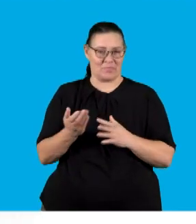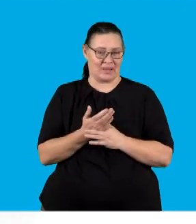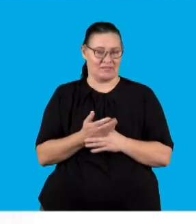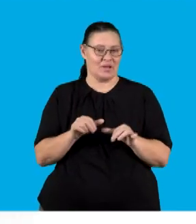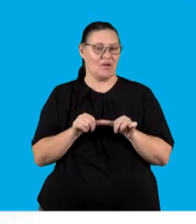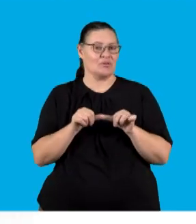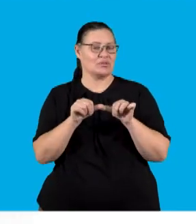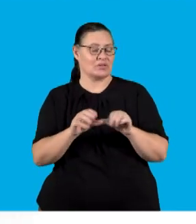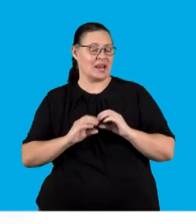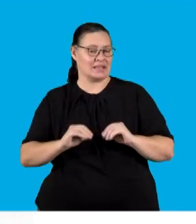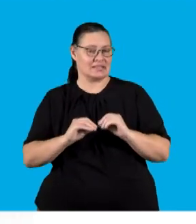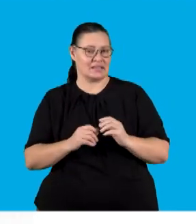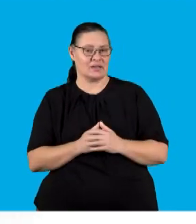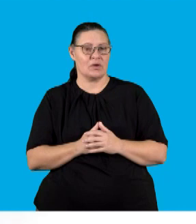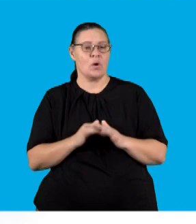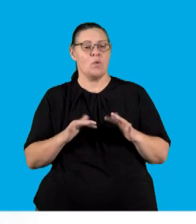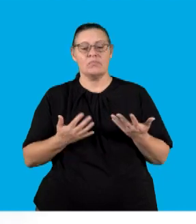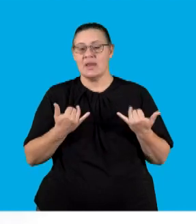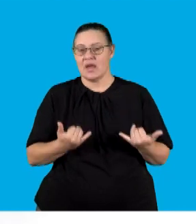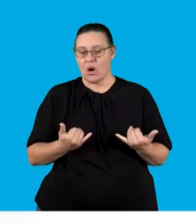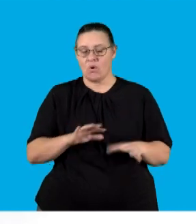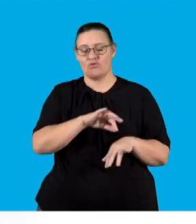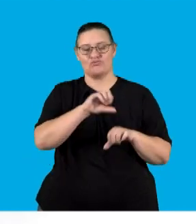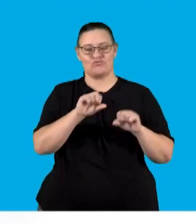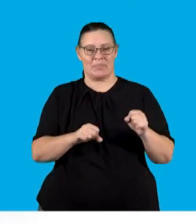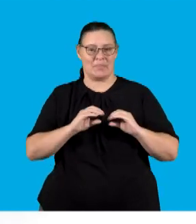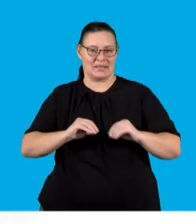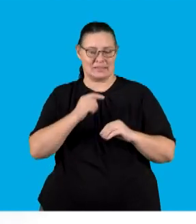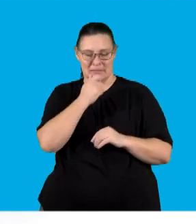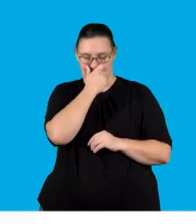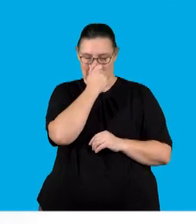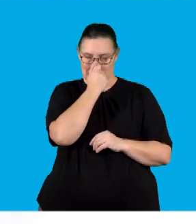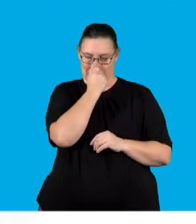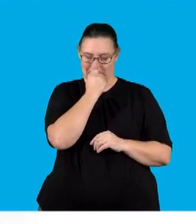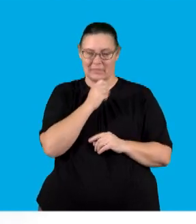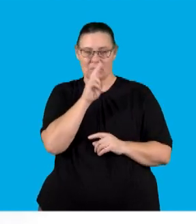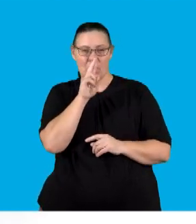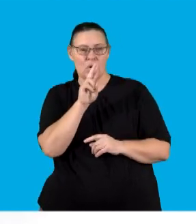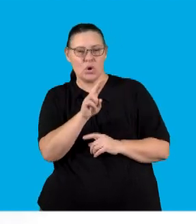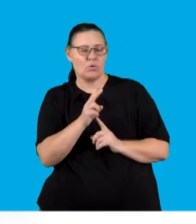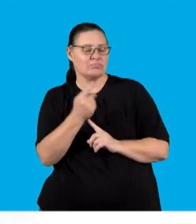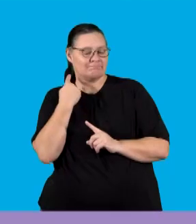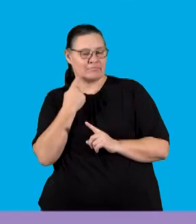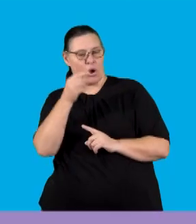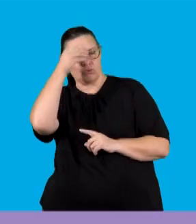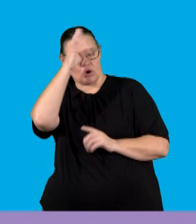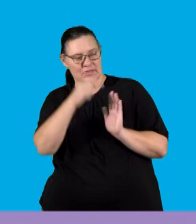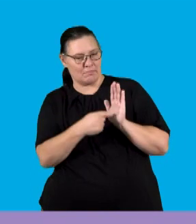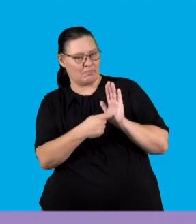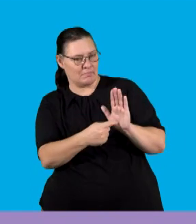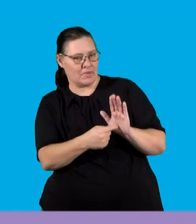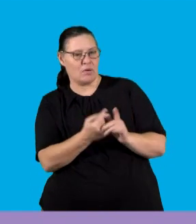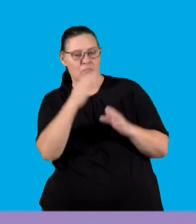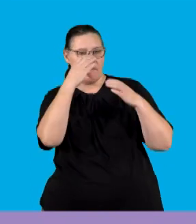Welcome back from the ad break, and let's continue with our lesson where we are going to wrap up our lesson. So looking back at